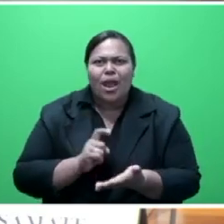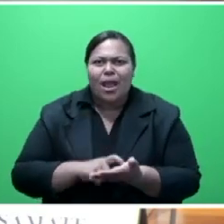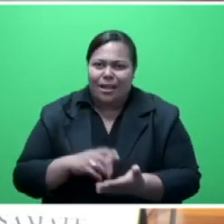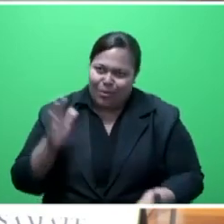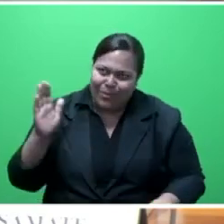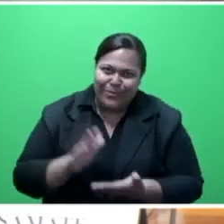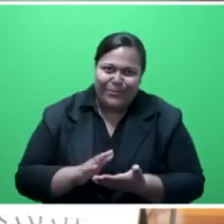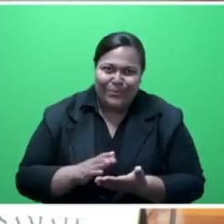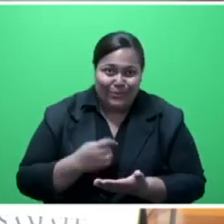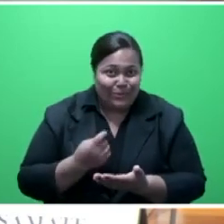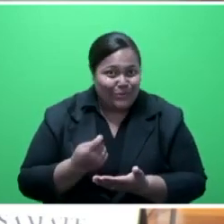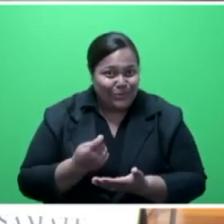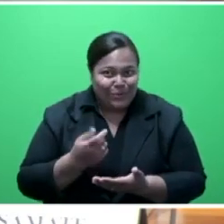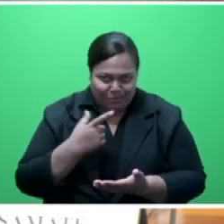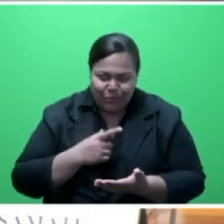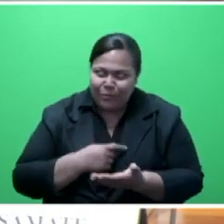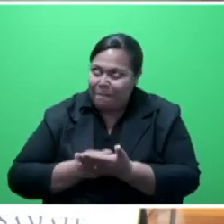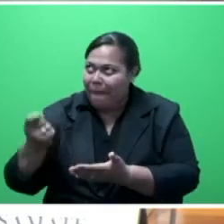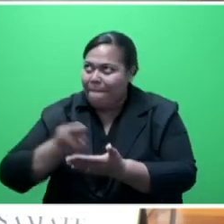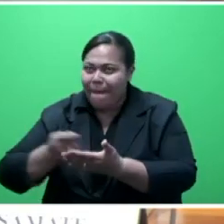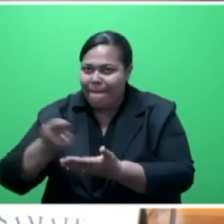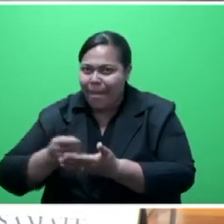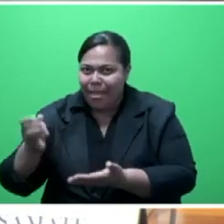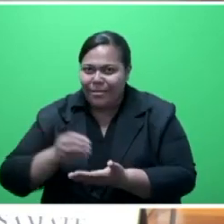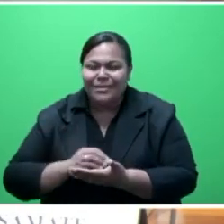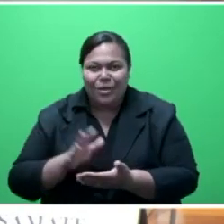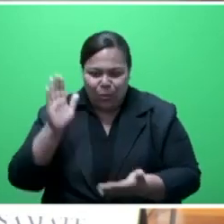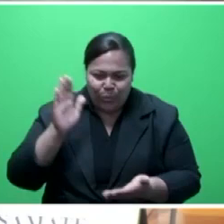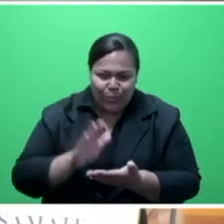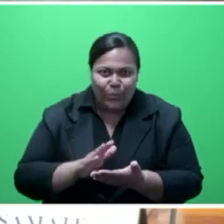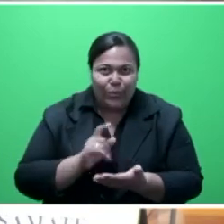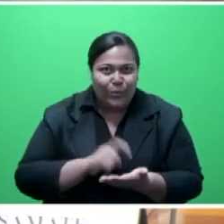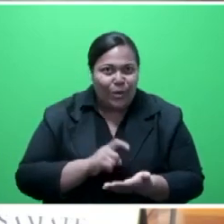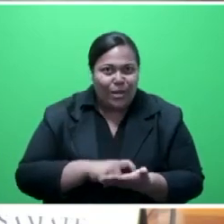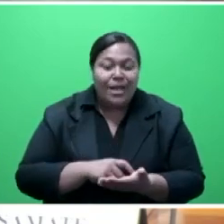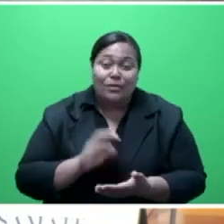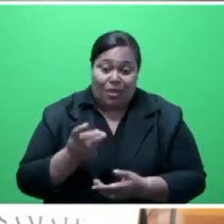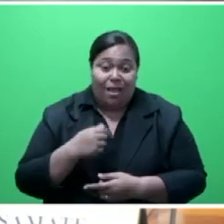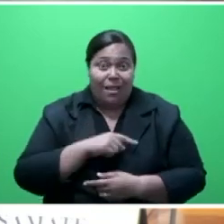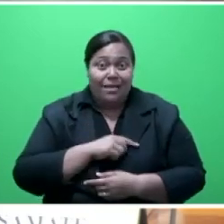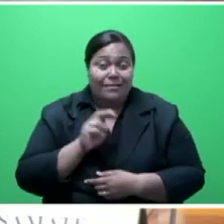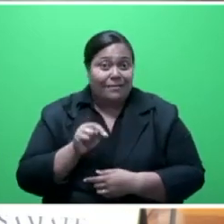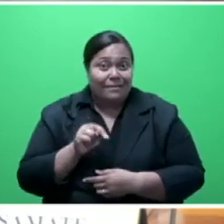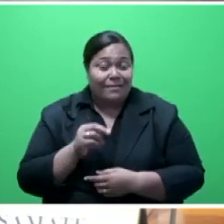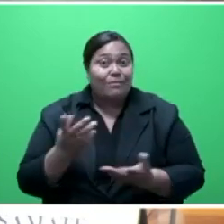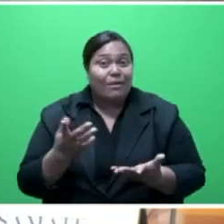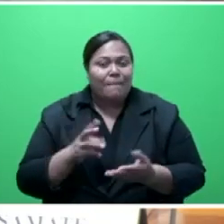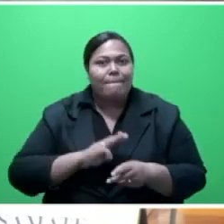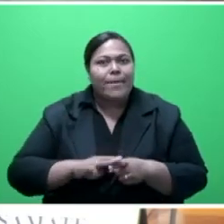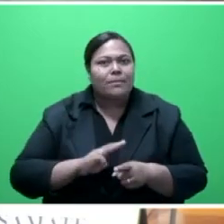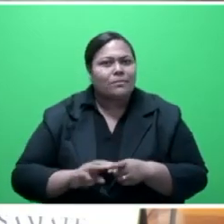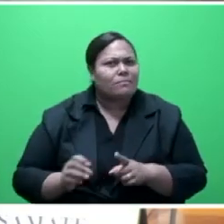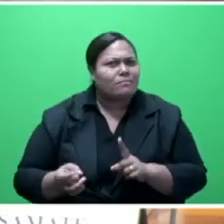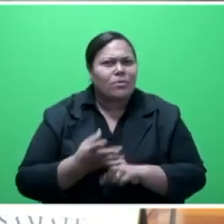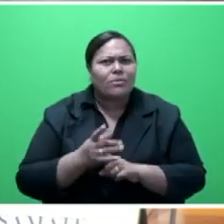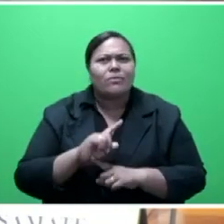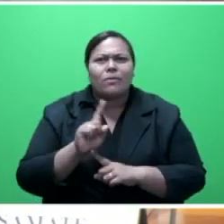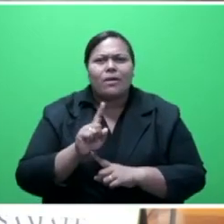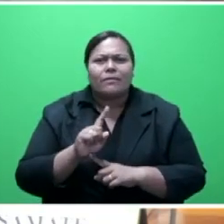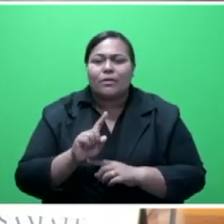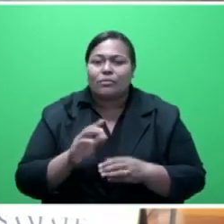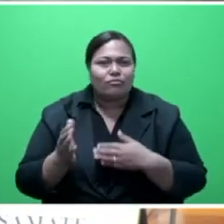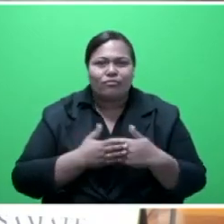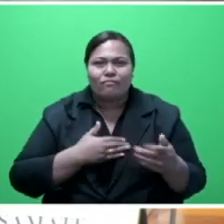can give support where it achieves the greatest good, sending the most important message of all, that no matter what lies